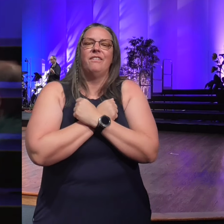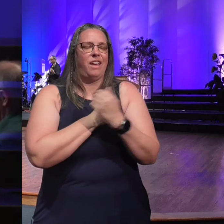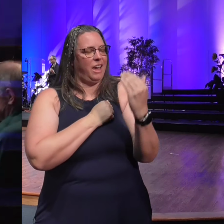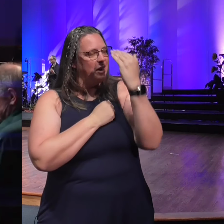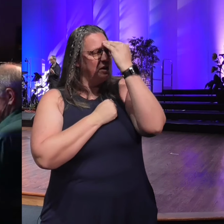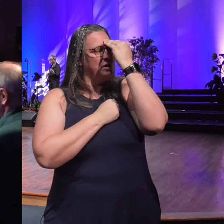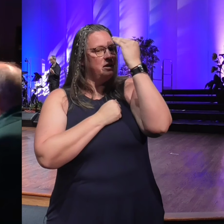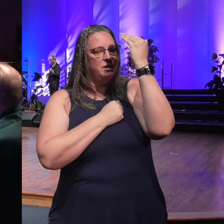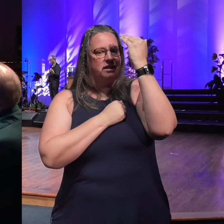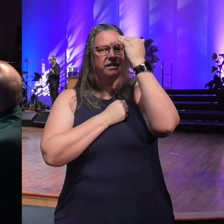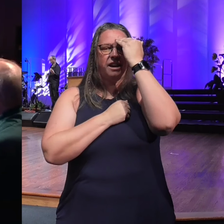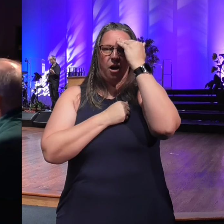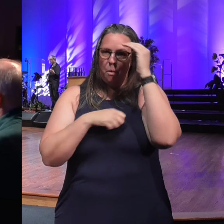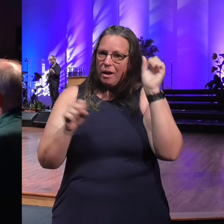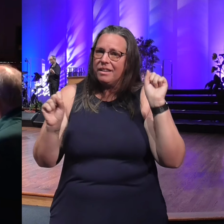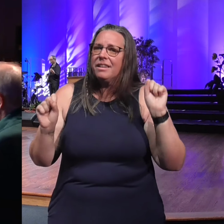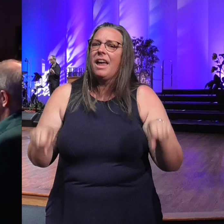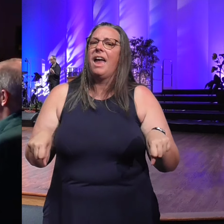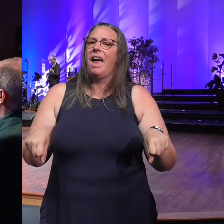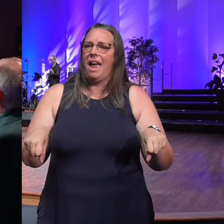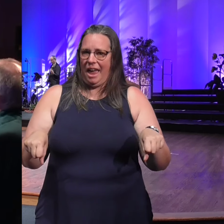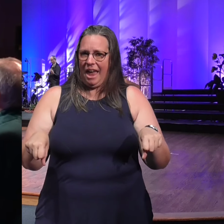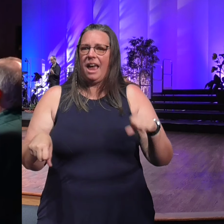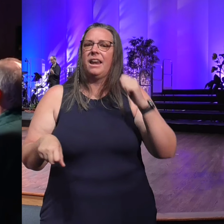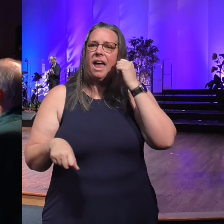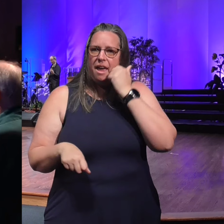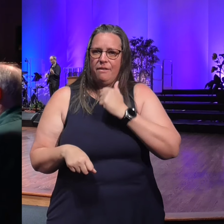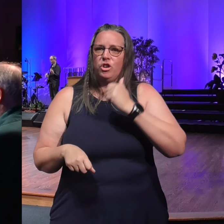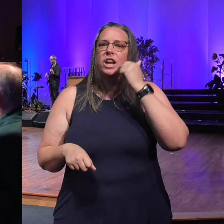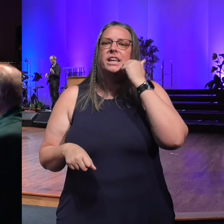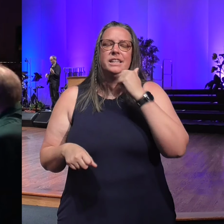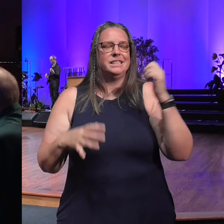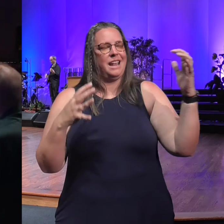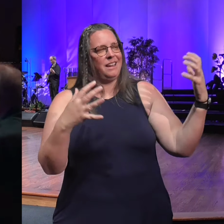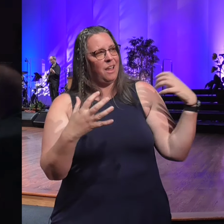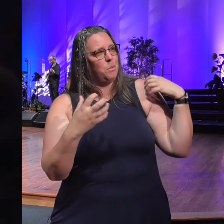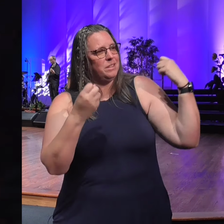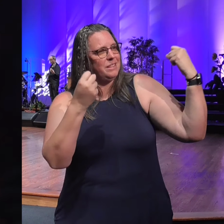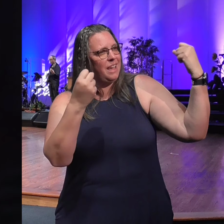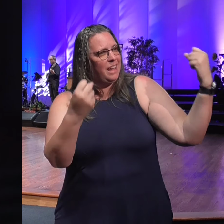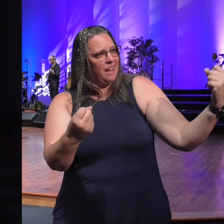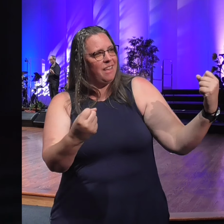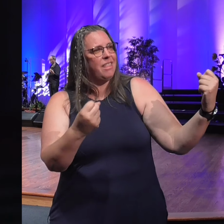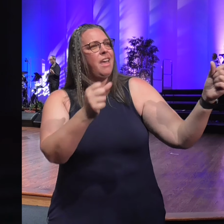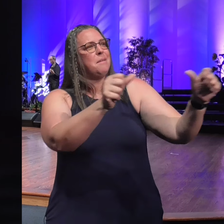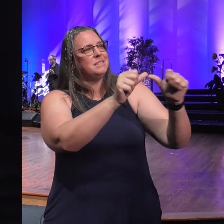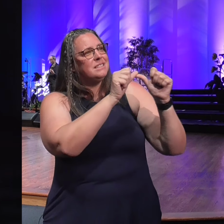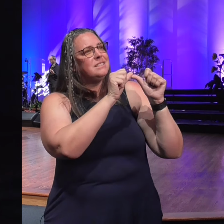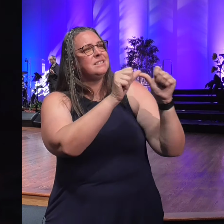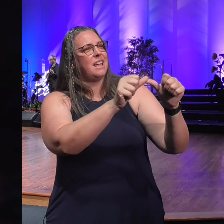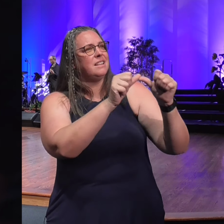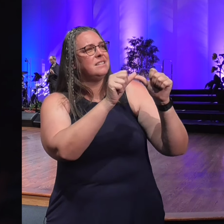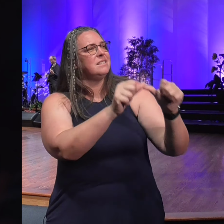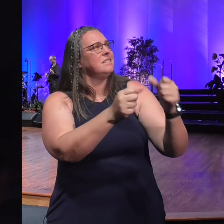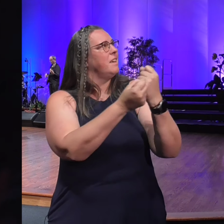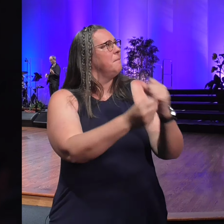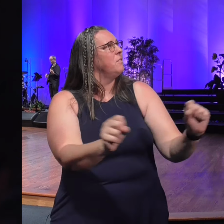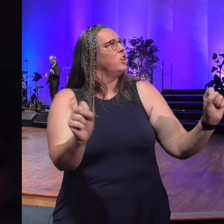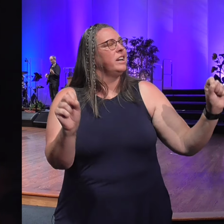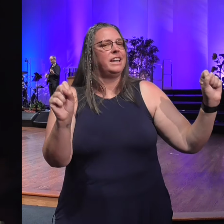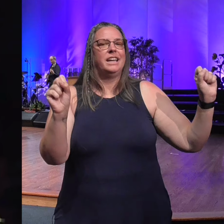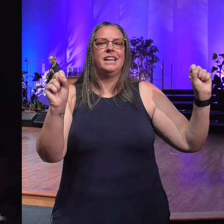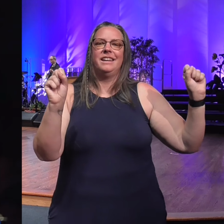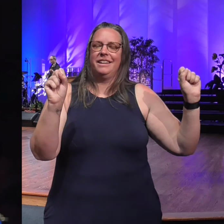it can every day. Heals them, sustains them, and it sets them